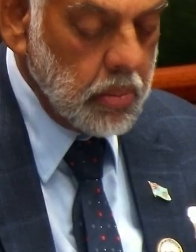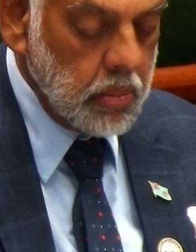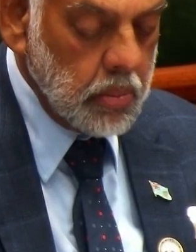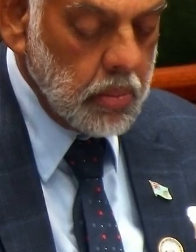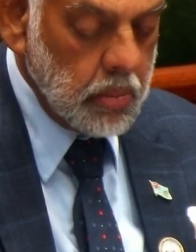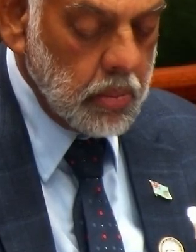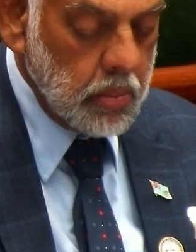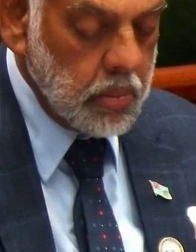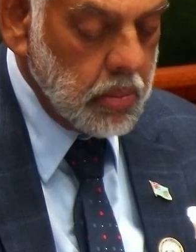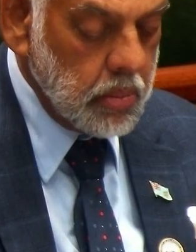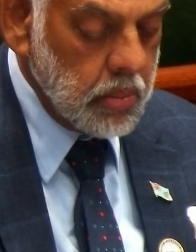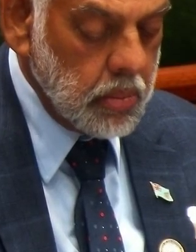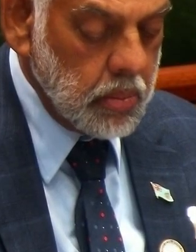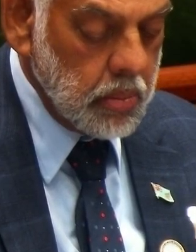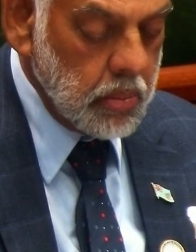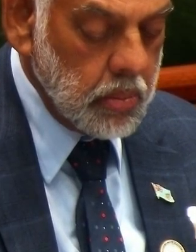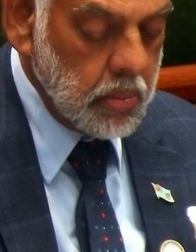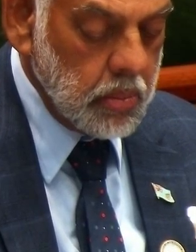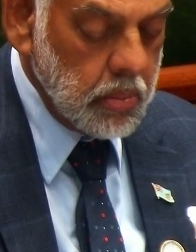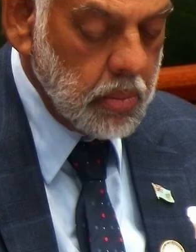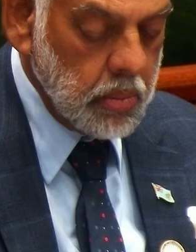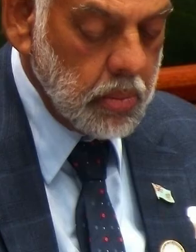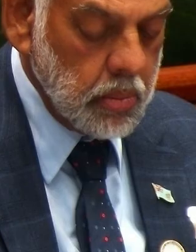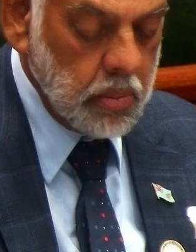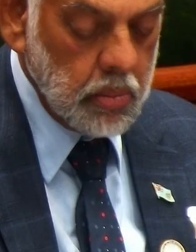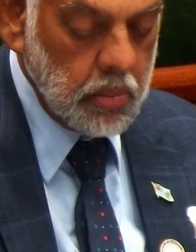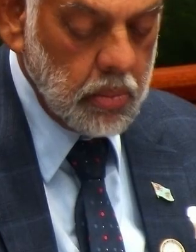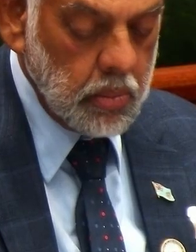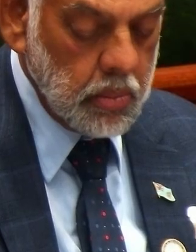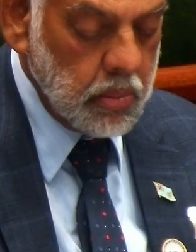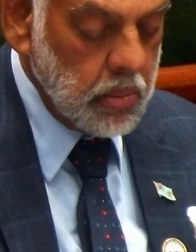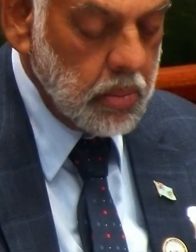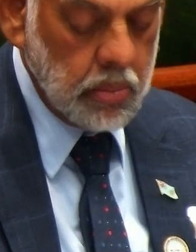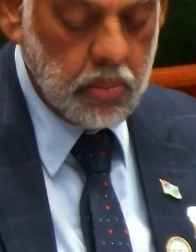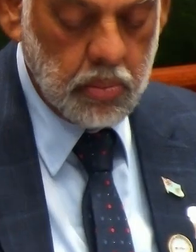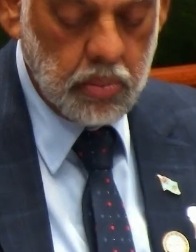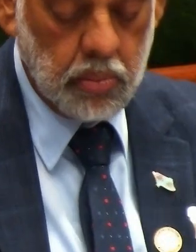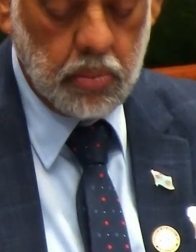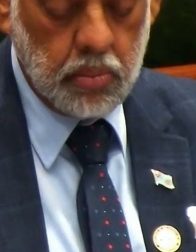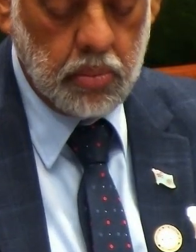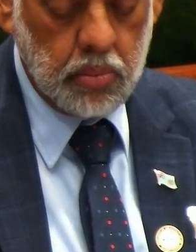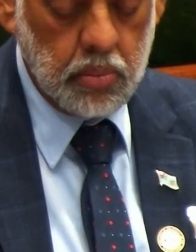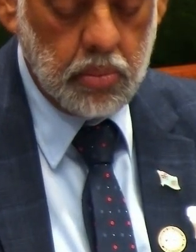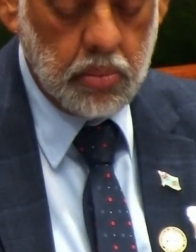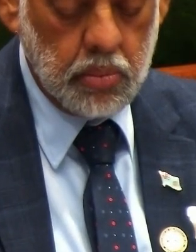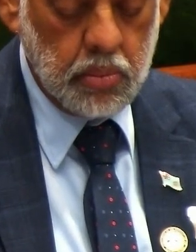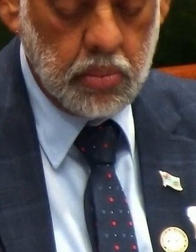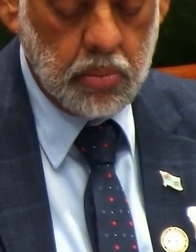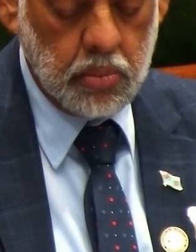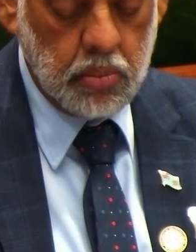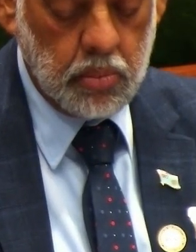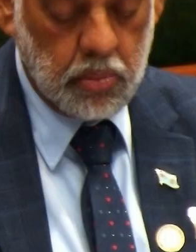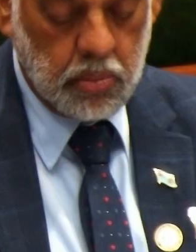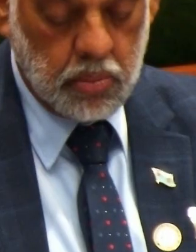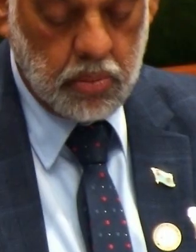address challenges girls face in our homes and our communities. For the first time this year, our ministry marked the day to create awareness